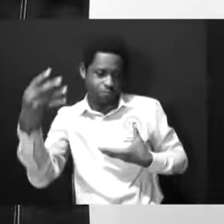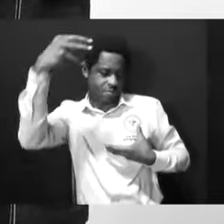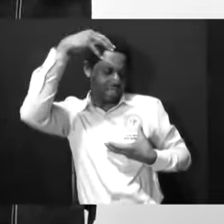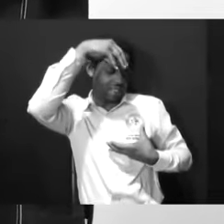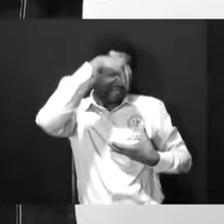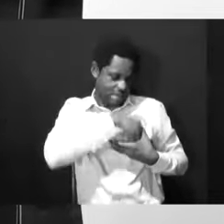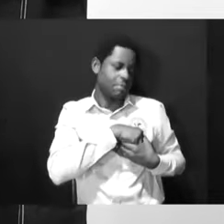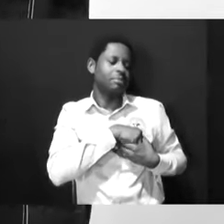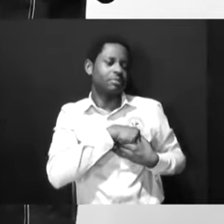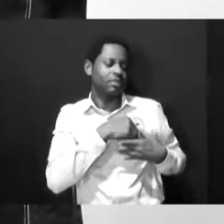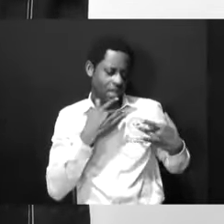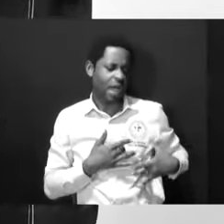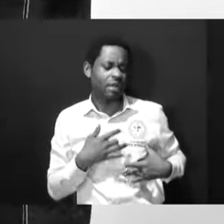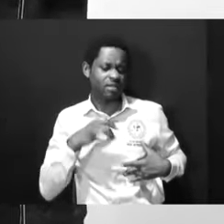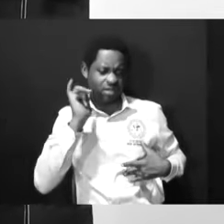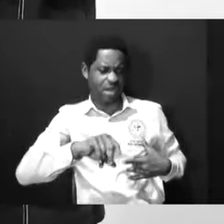When